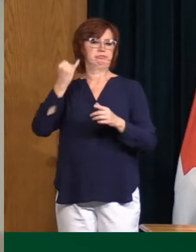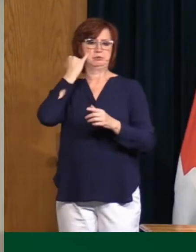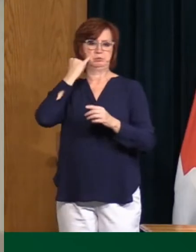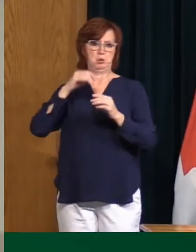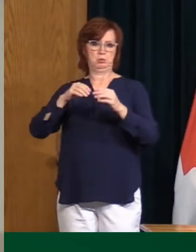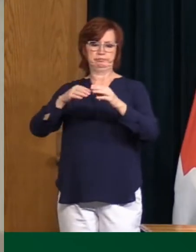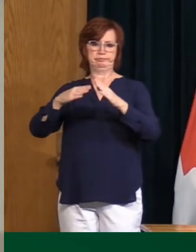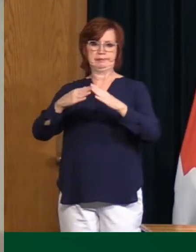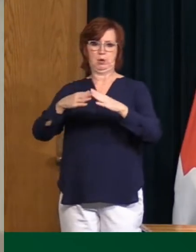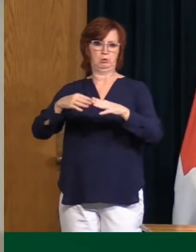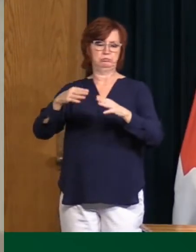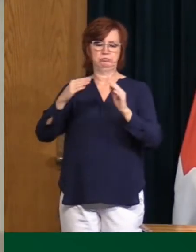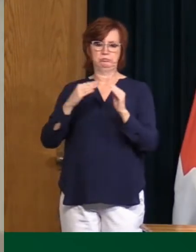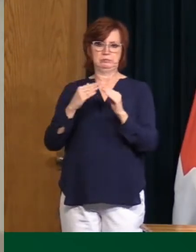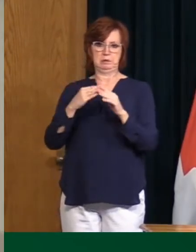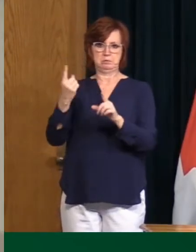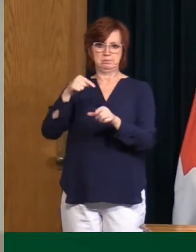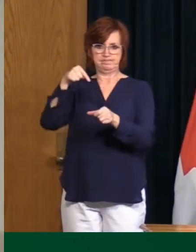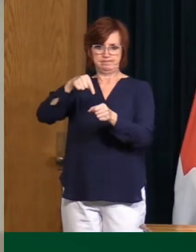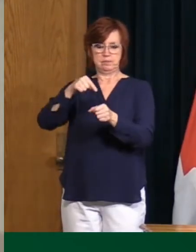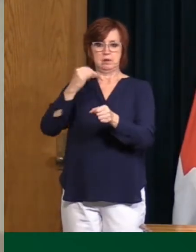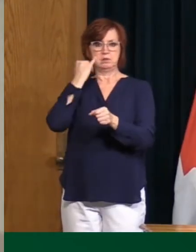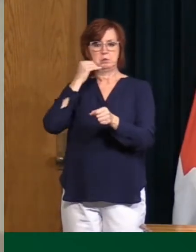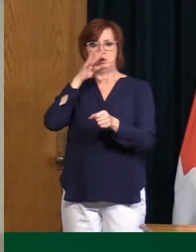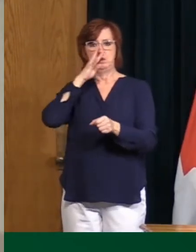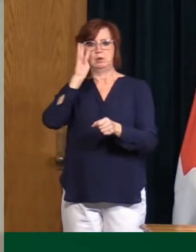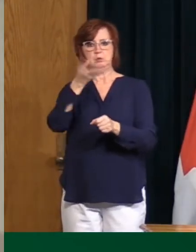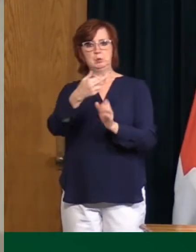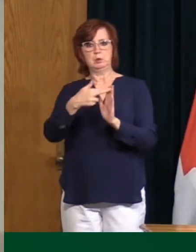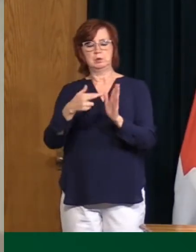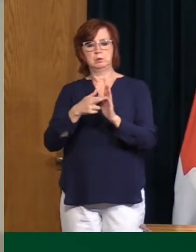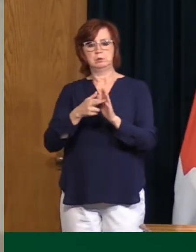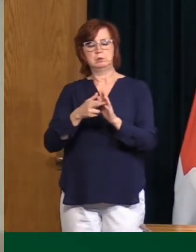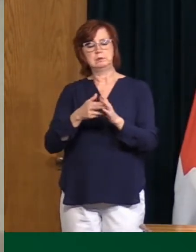number. It's less than 1 because of physical